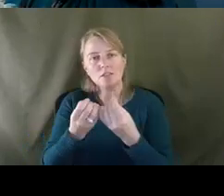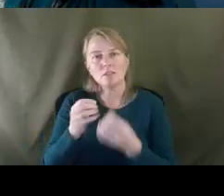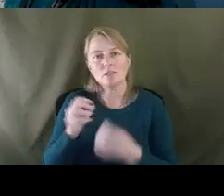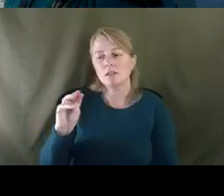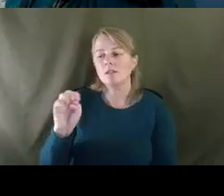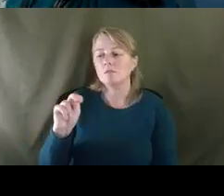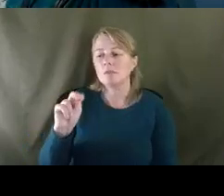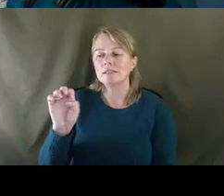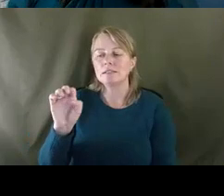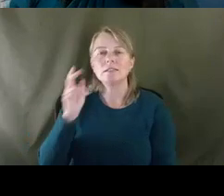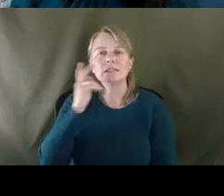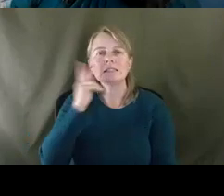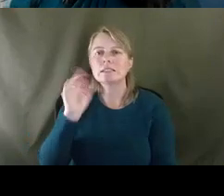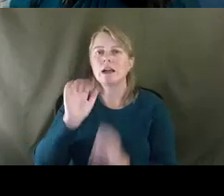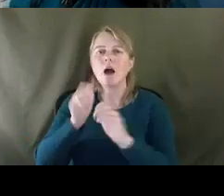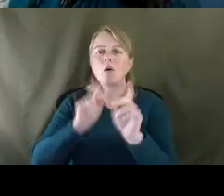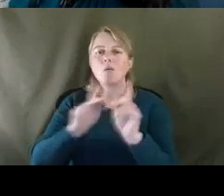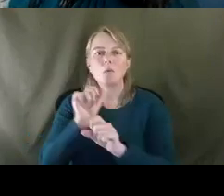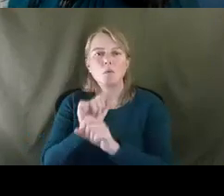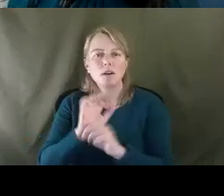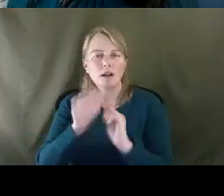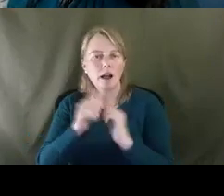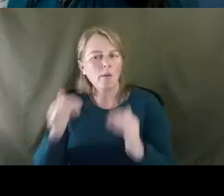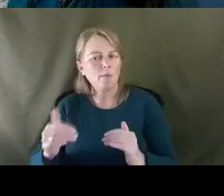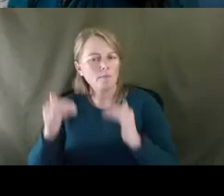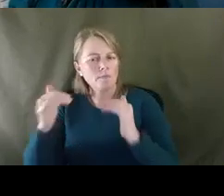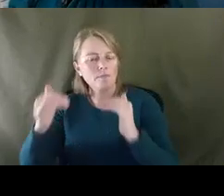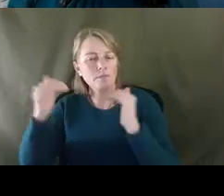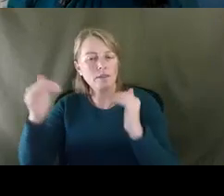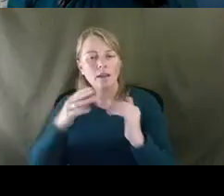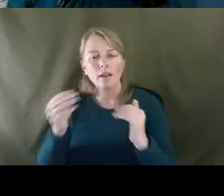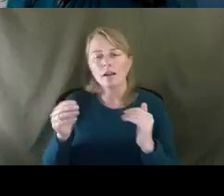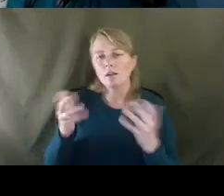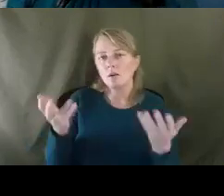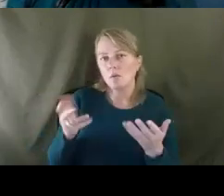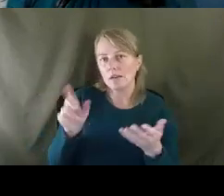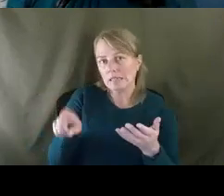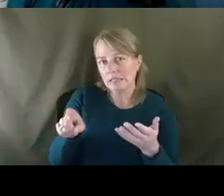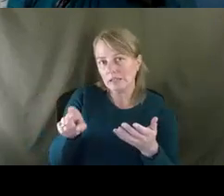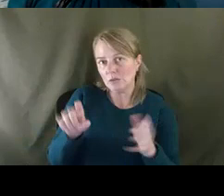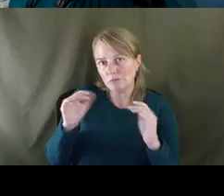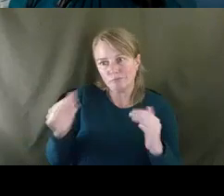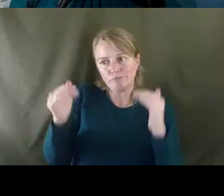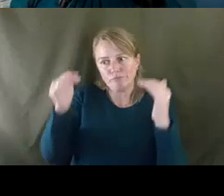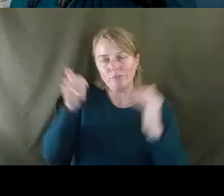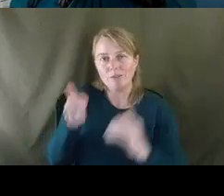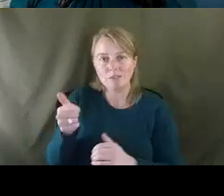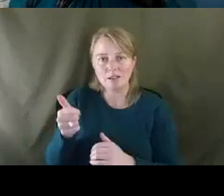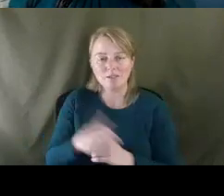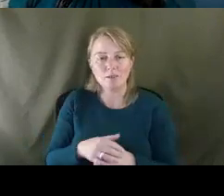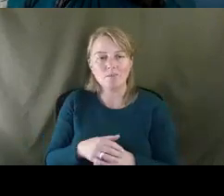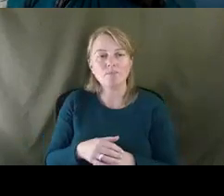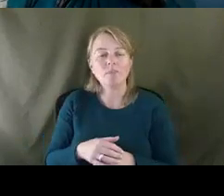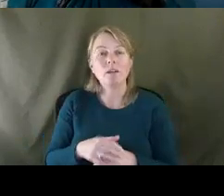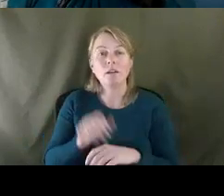different people work, how they got into their current positions, and what they need to get there themselves. Connecting